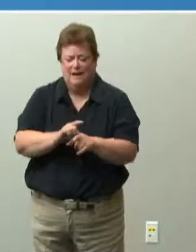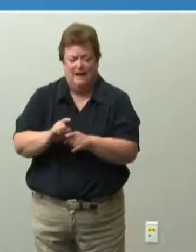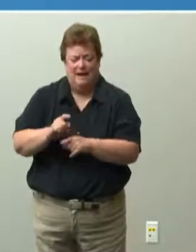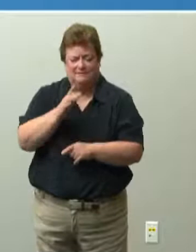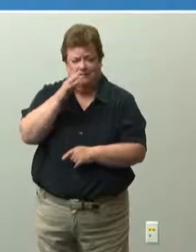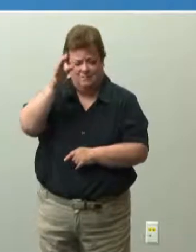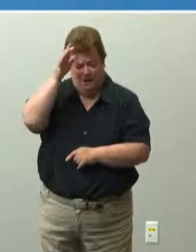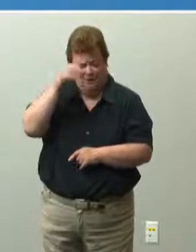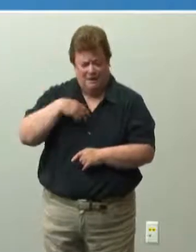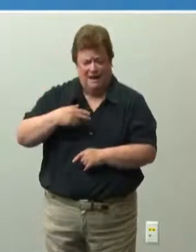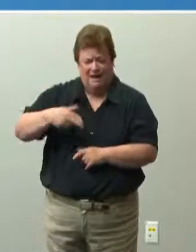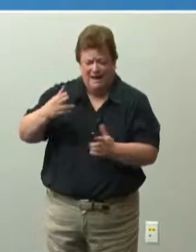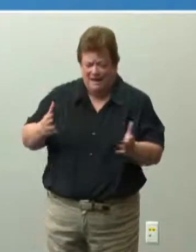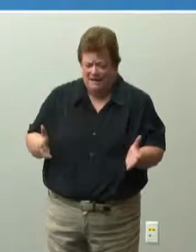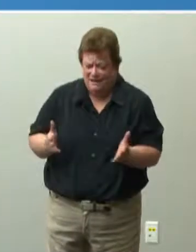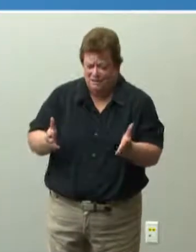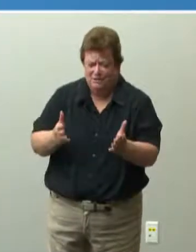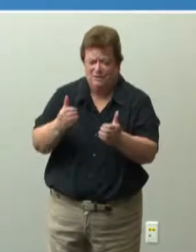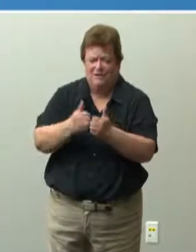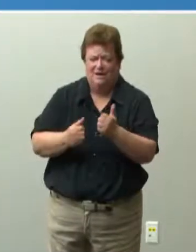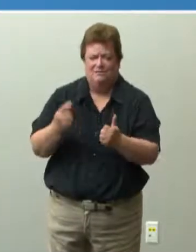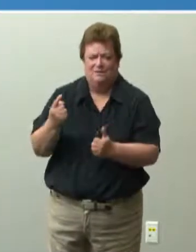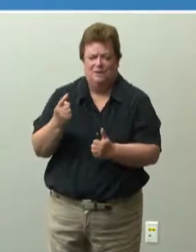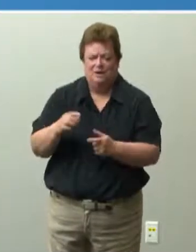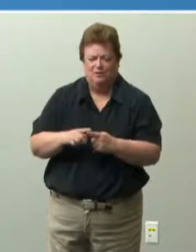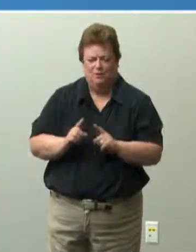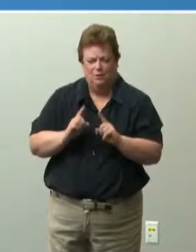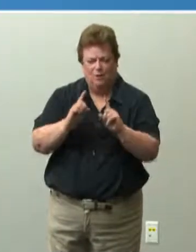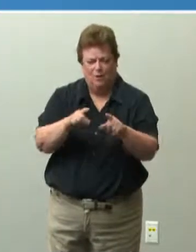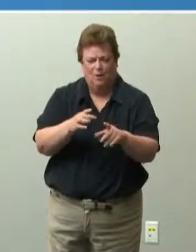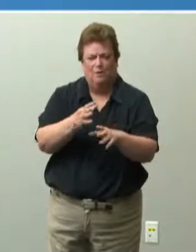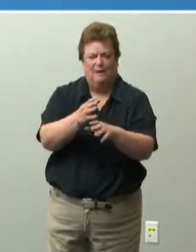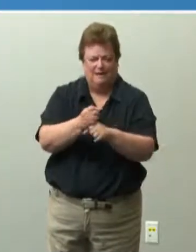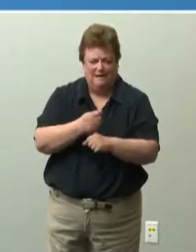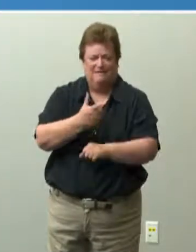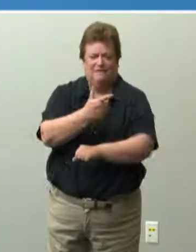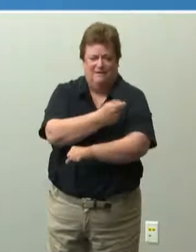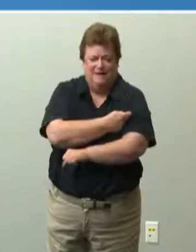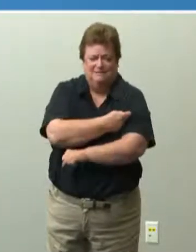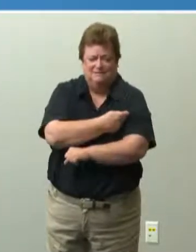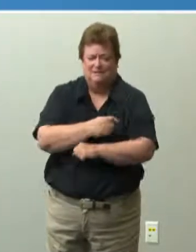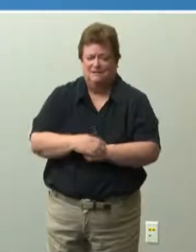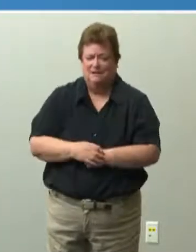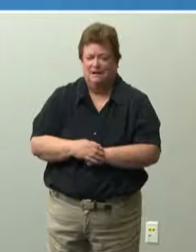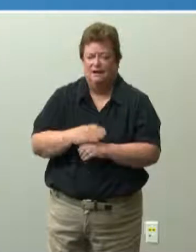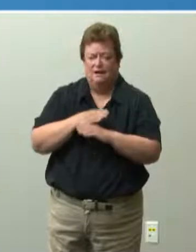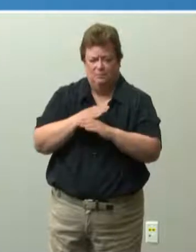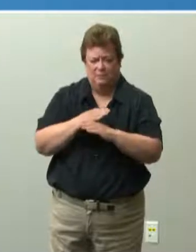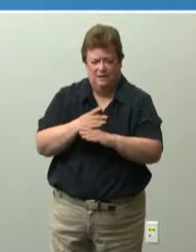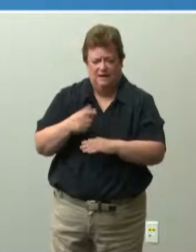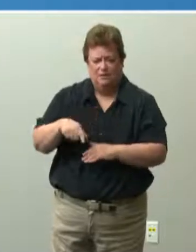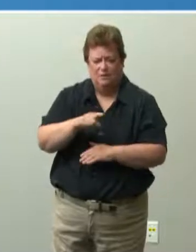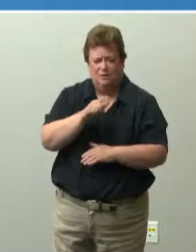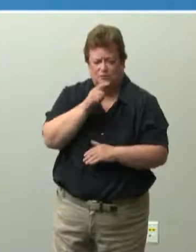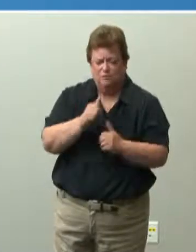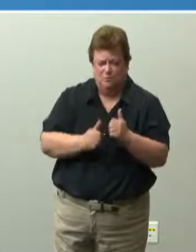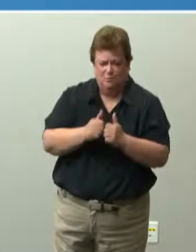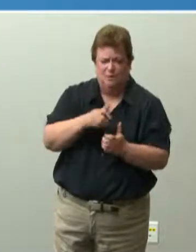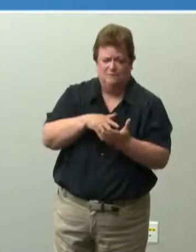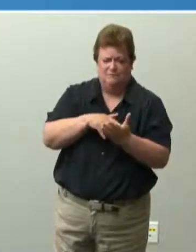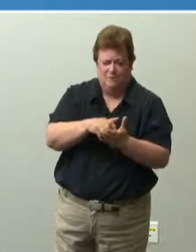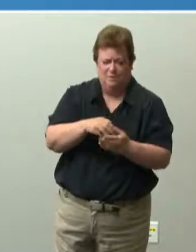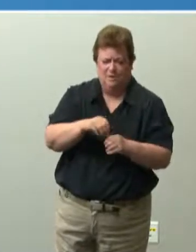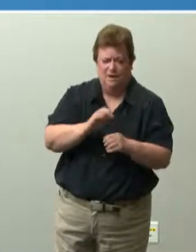highly encourage everybody to go out and receive the vaccine and protect those that are most vulnerable in our